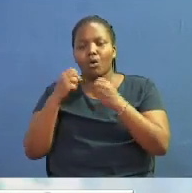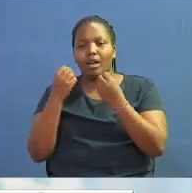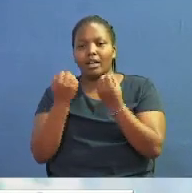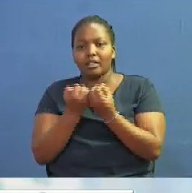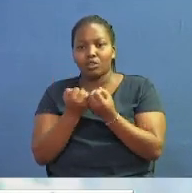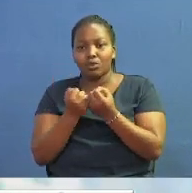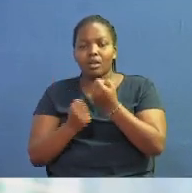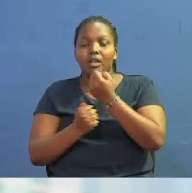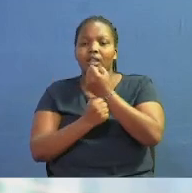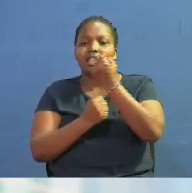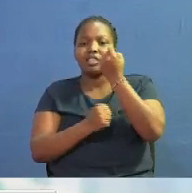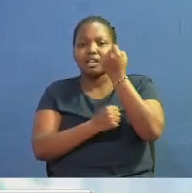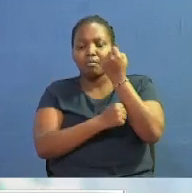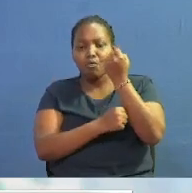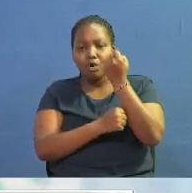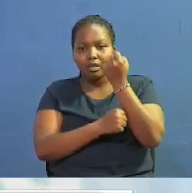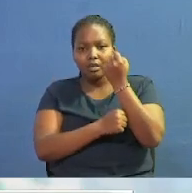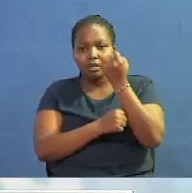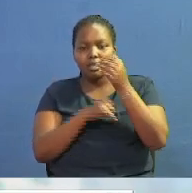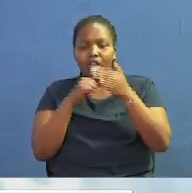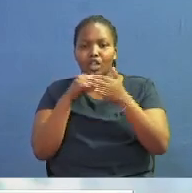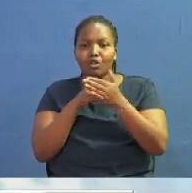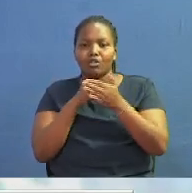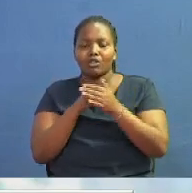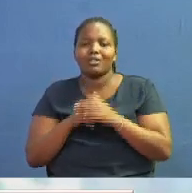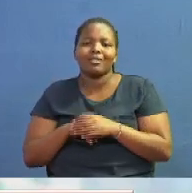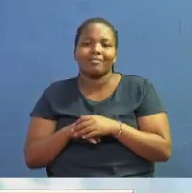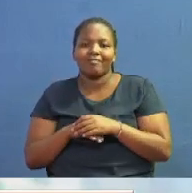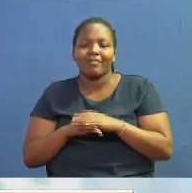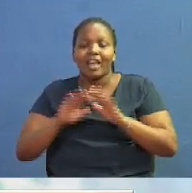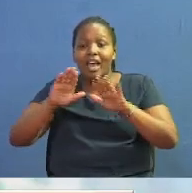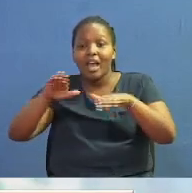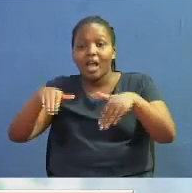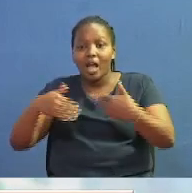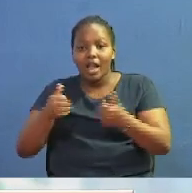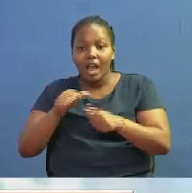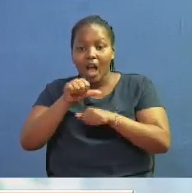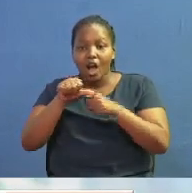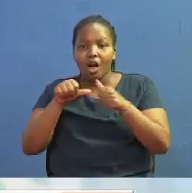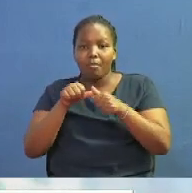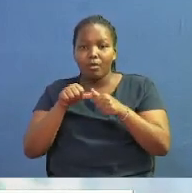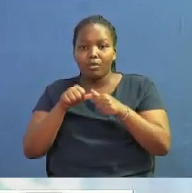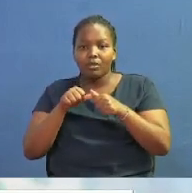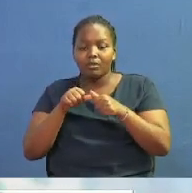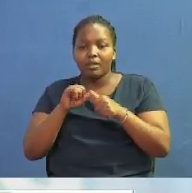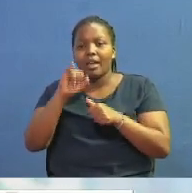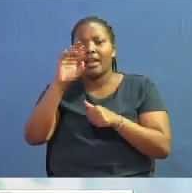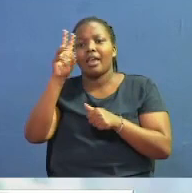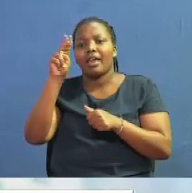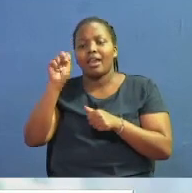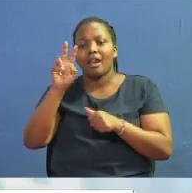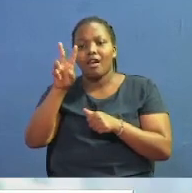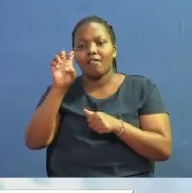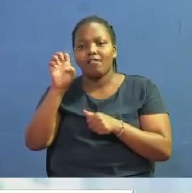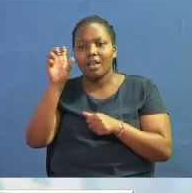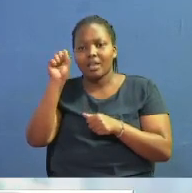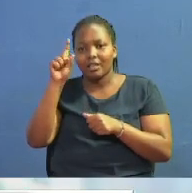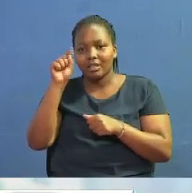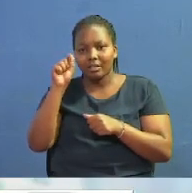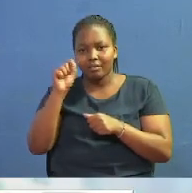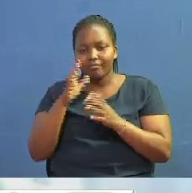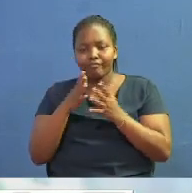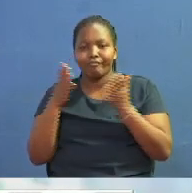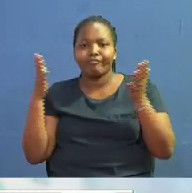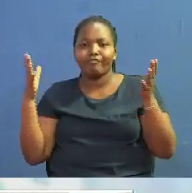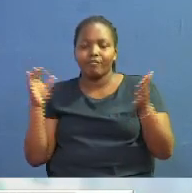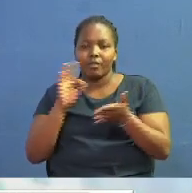inclusion in their workplaces? How about if we invest more funds in supporting advocacy